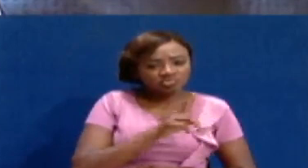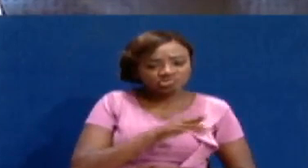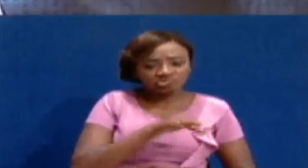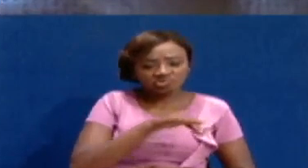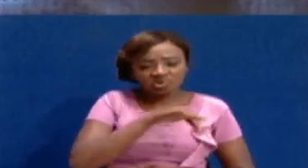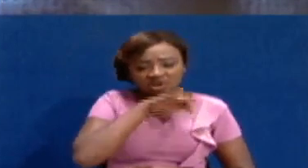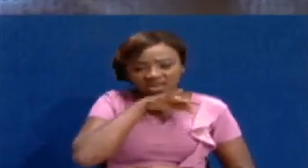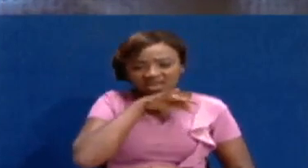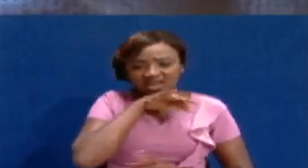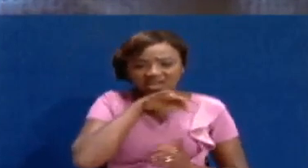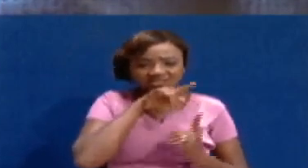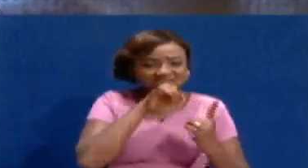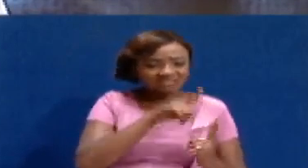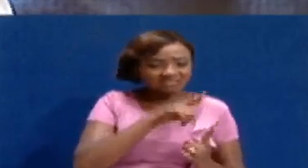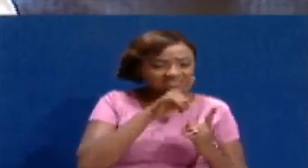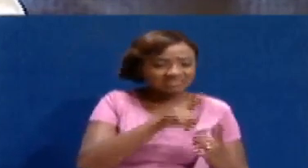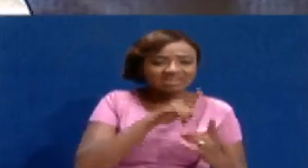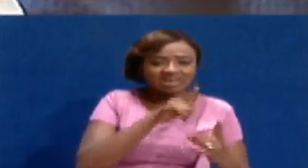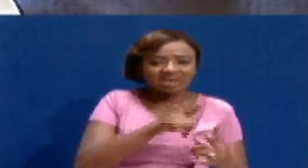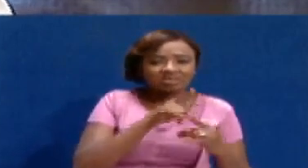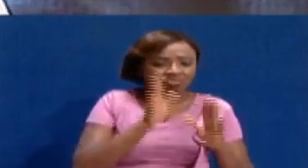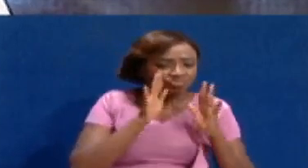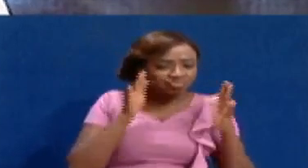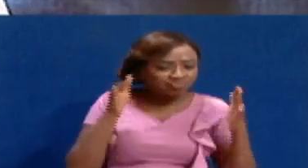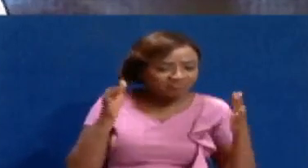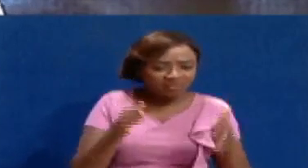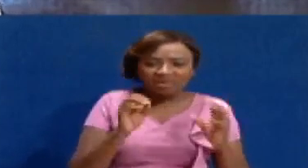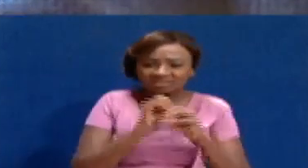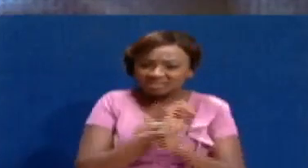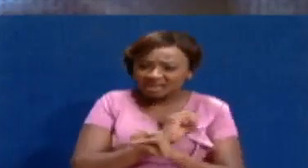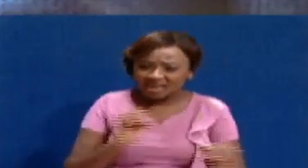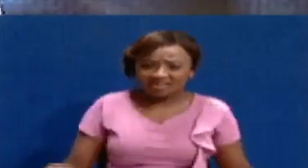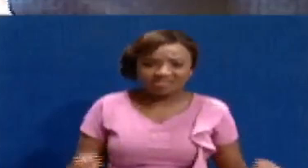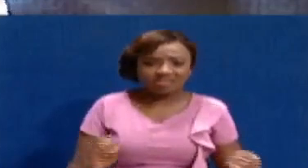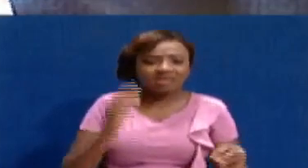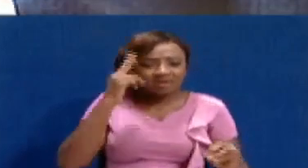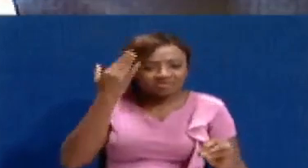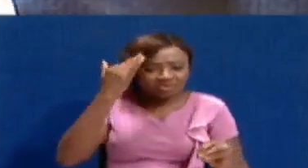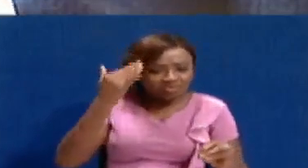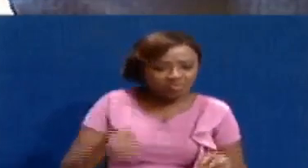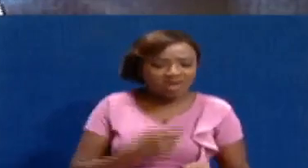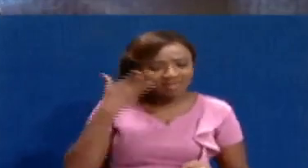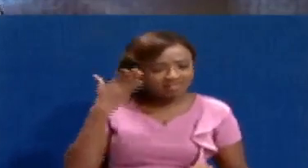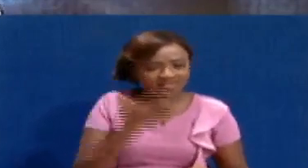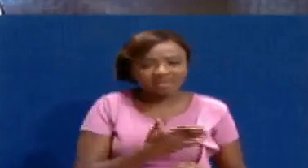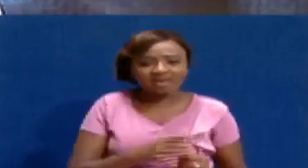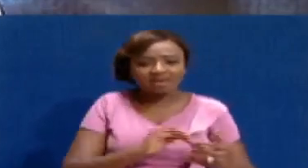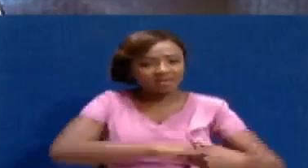Odinga struggle to make no reference to the real reasons that got them to the steps of Harambee House in the first